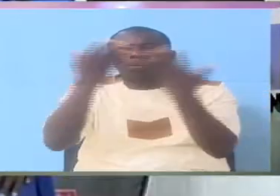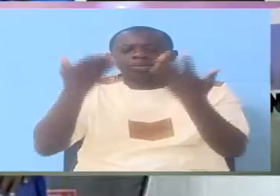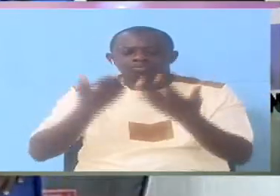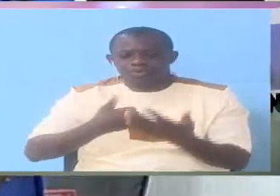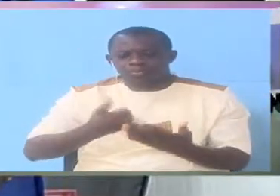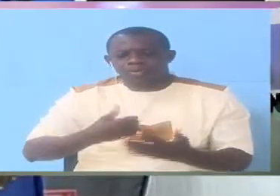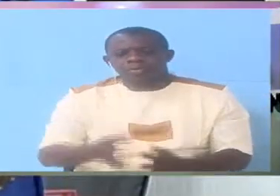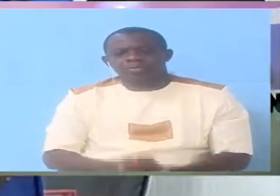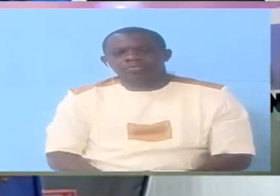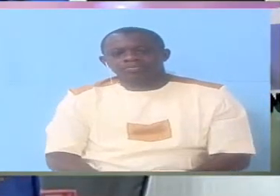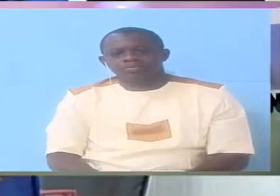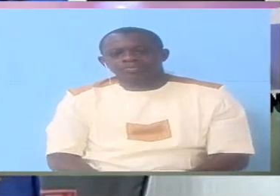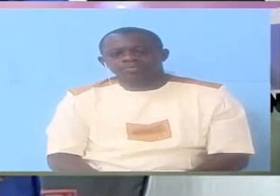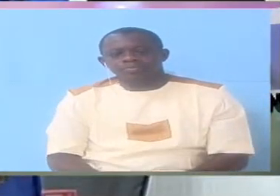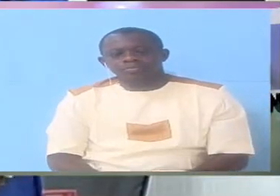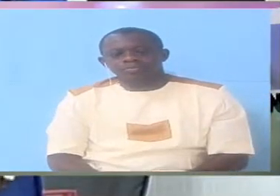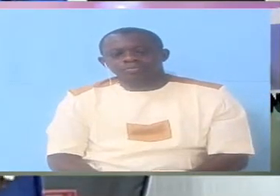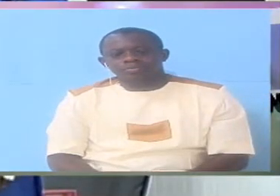No,